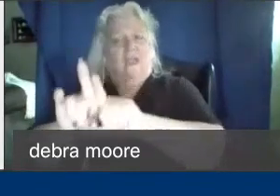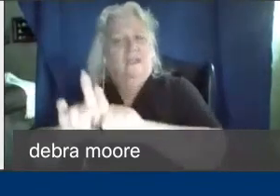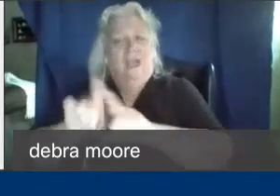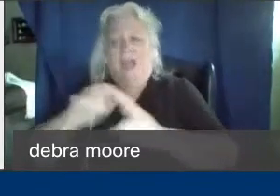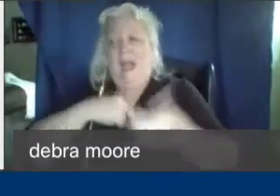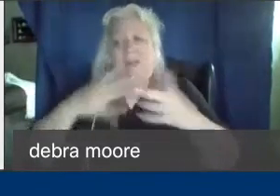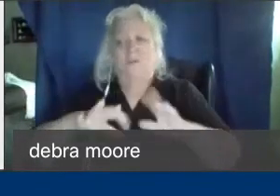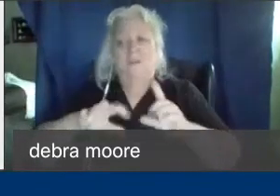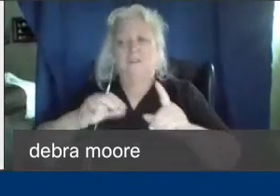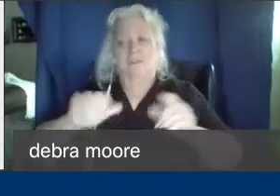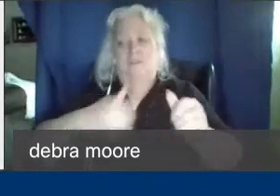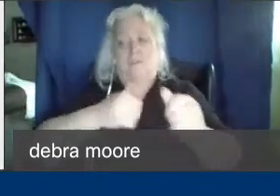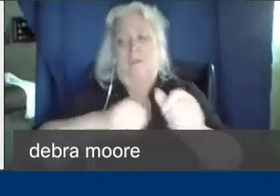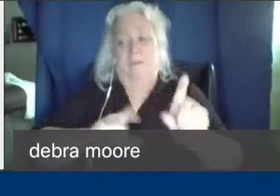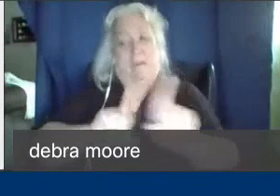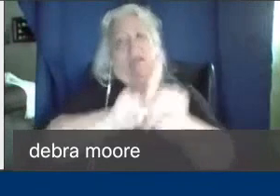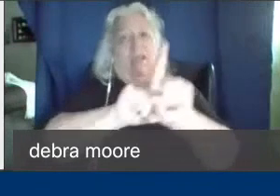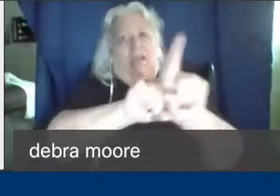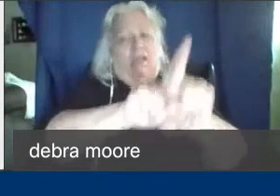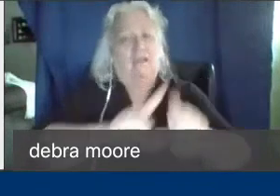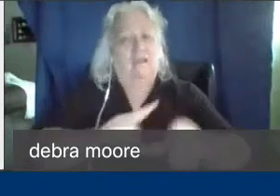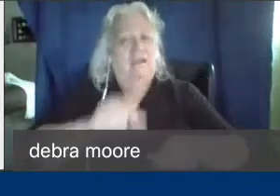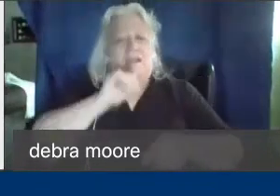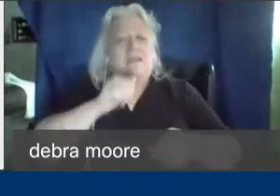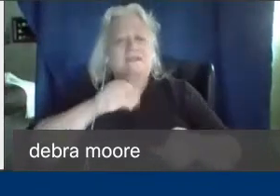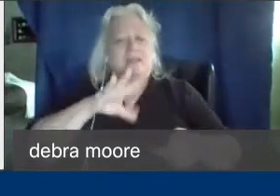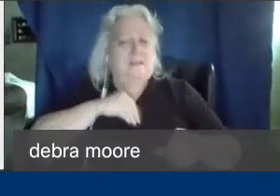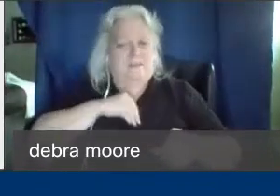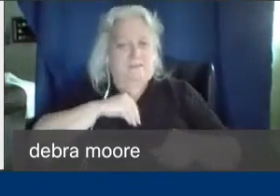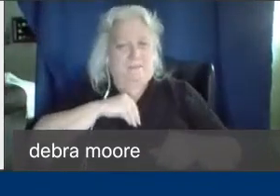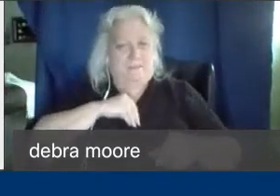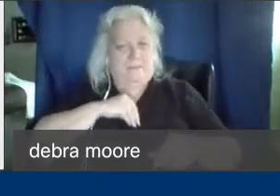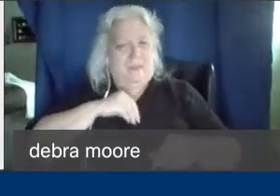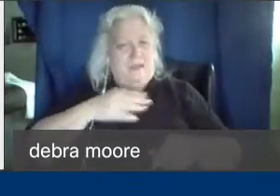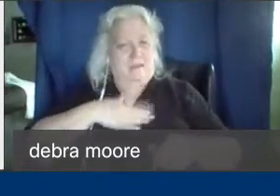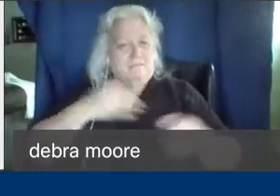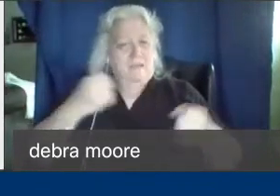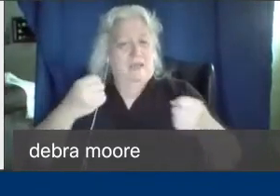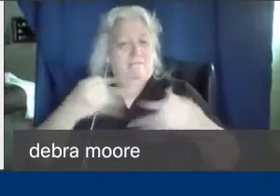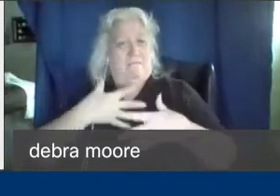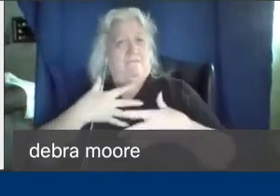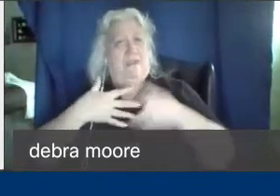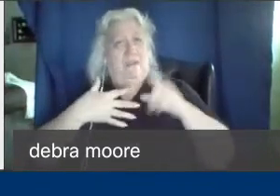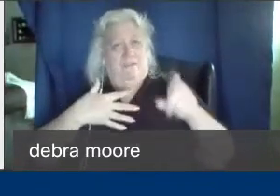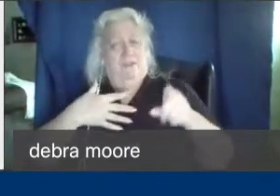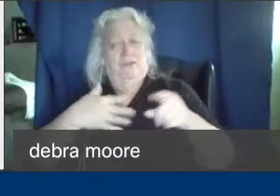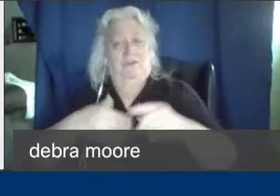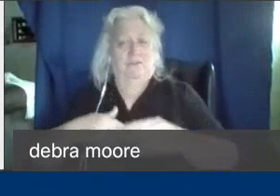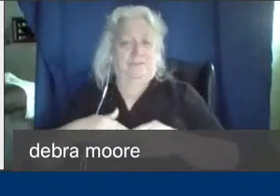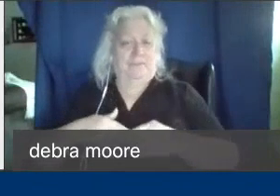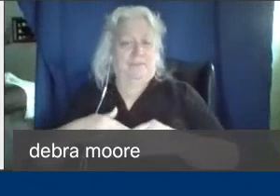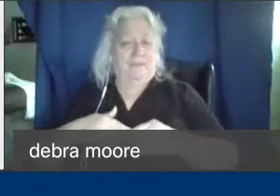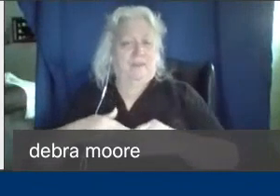unwanted attention, harassment, or conduct where a person fears for their safety or the safety of others. And then Title